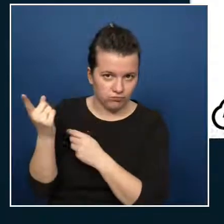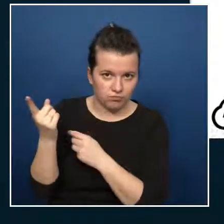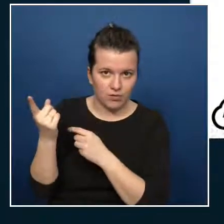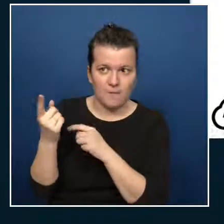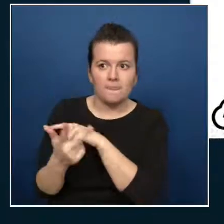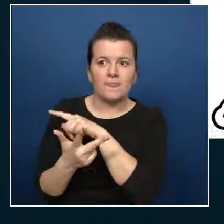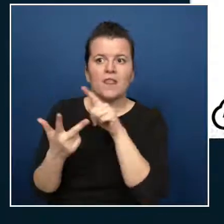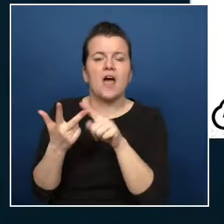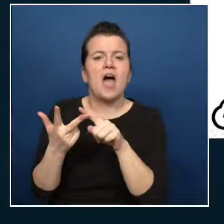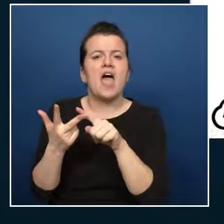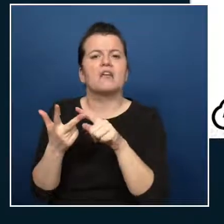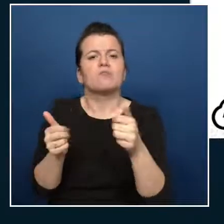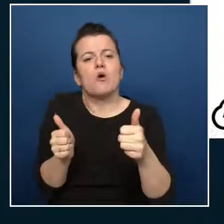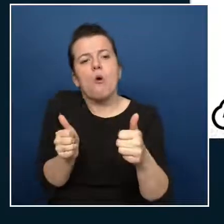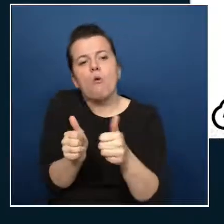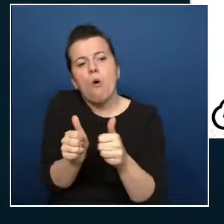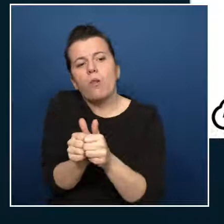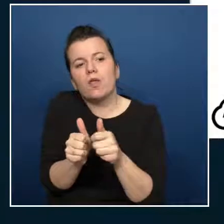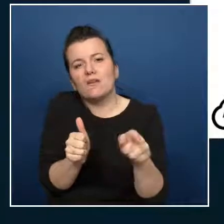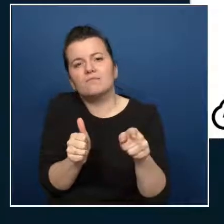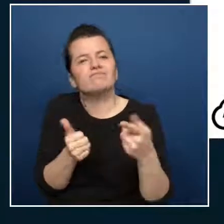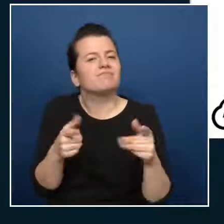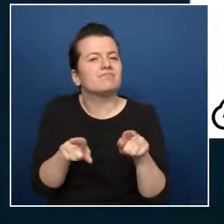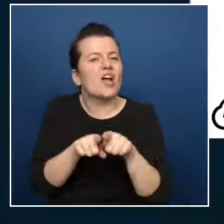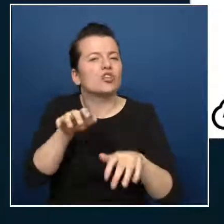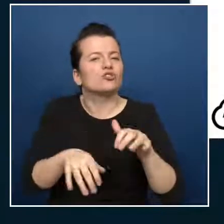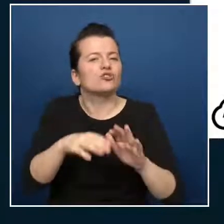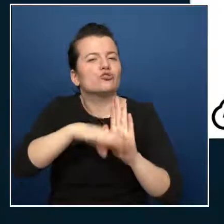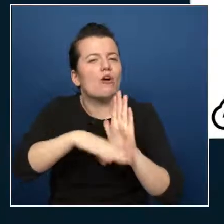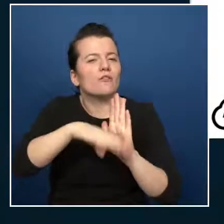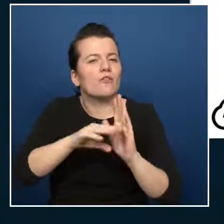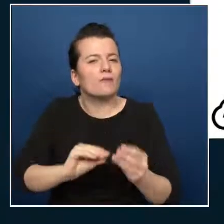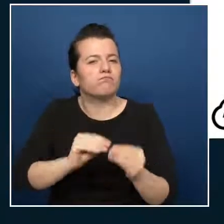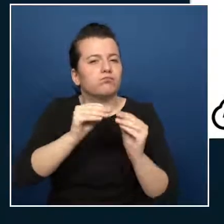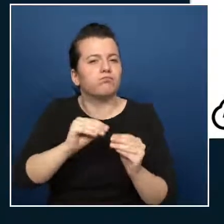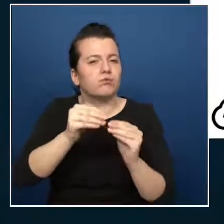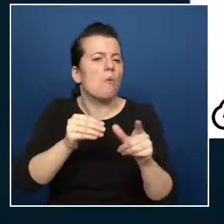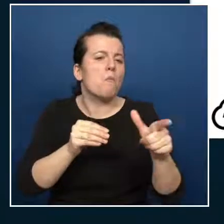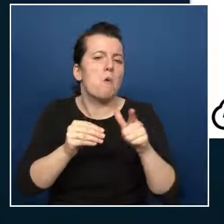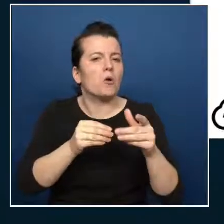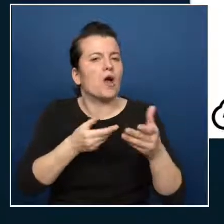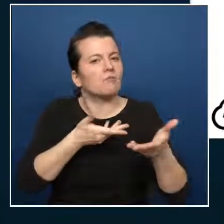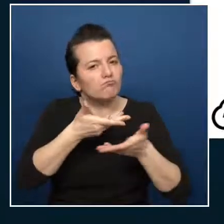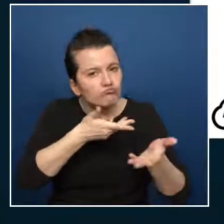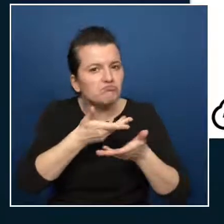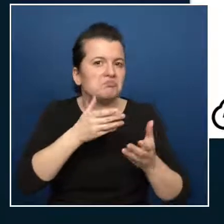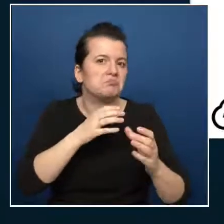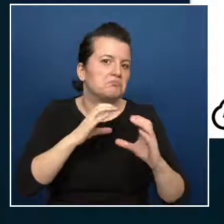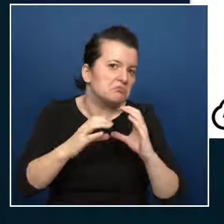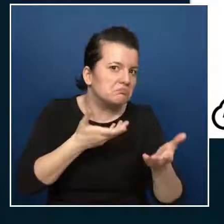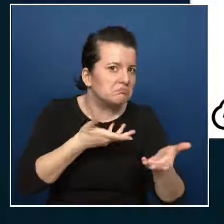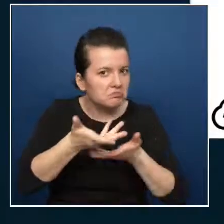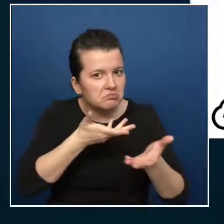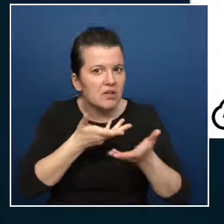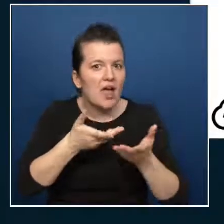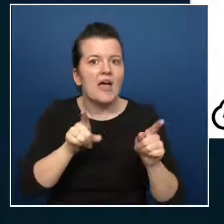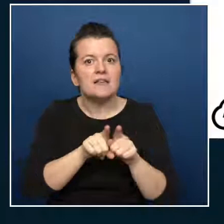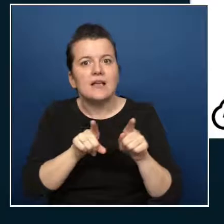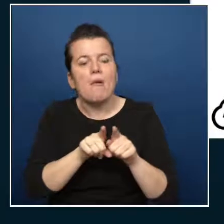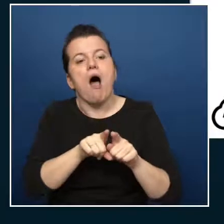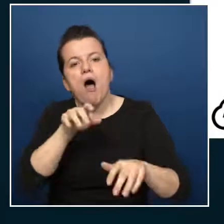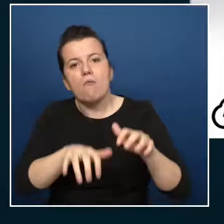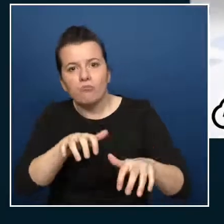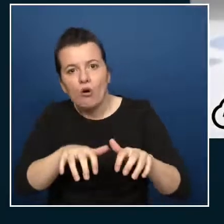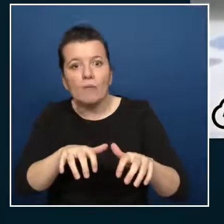colleague, another software developer that I could collaborate and talk and pair programming sometimes when I need